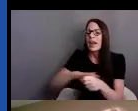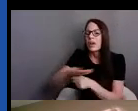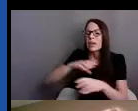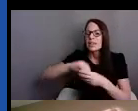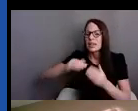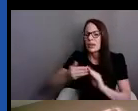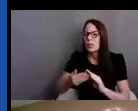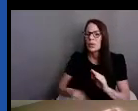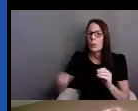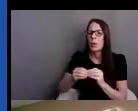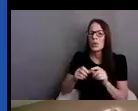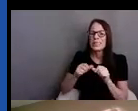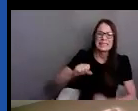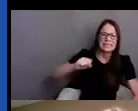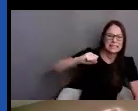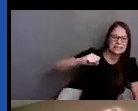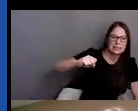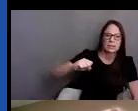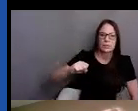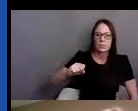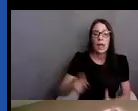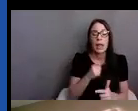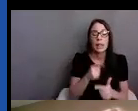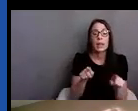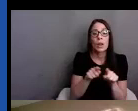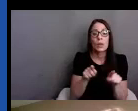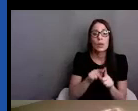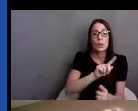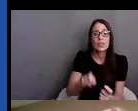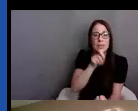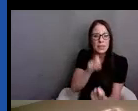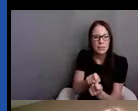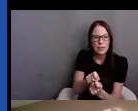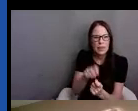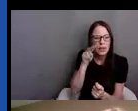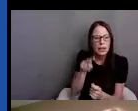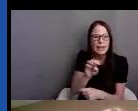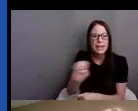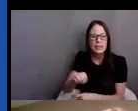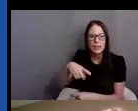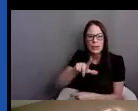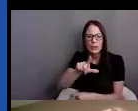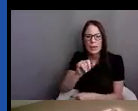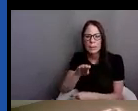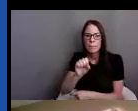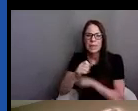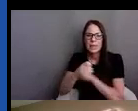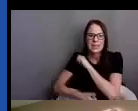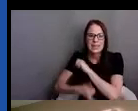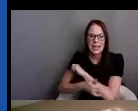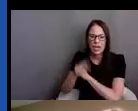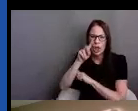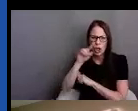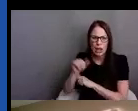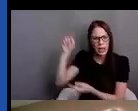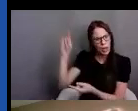persistent hesitancy? And then specifically looking at the Eastern Plains counties, which all appear to have fairly low rates compared to the rest of the